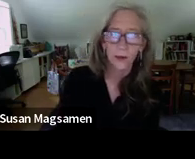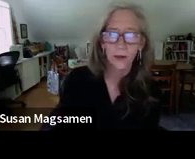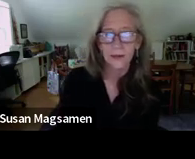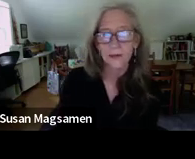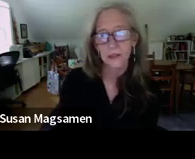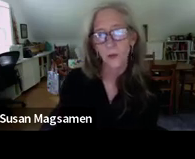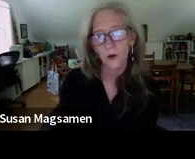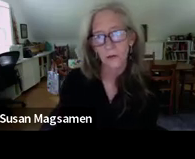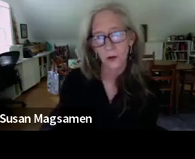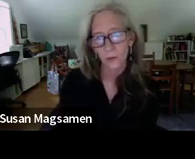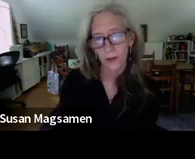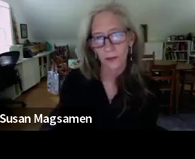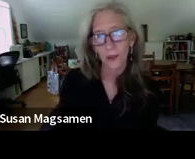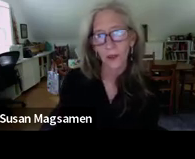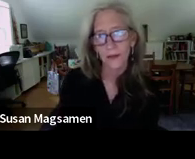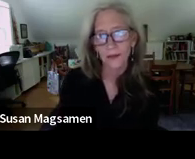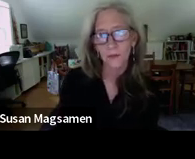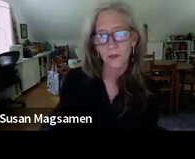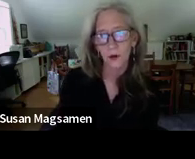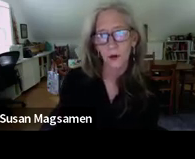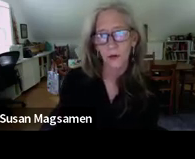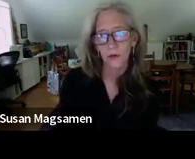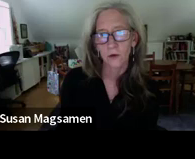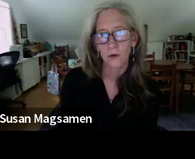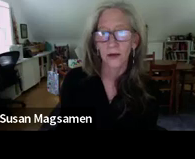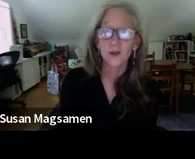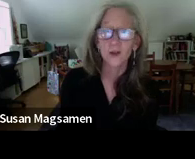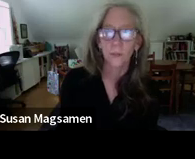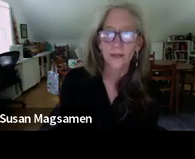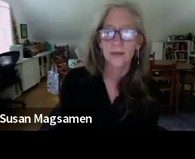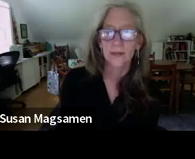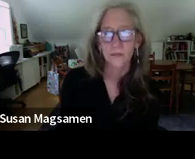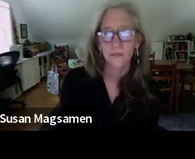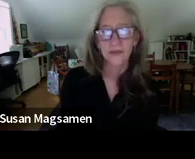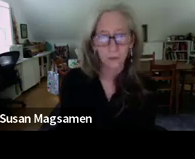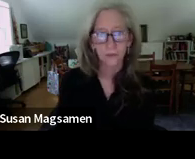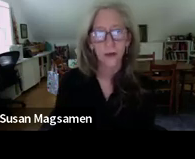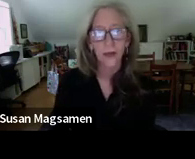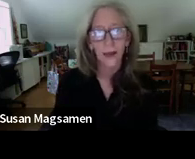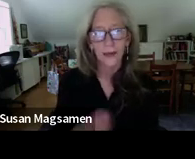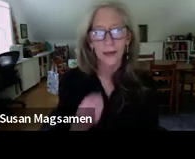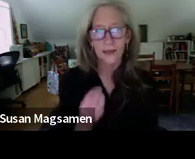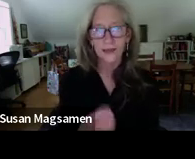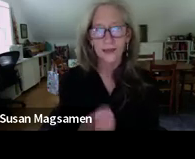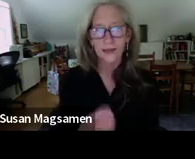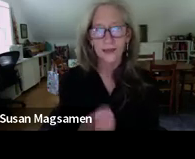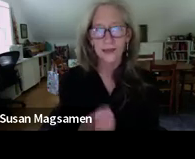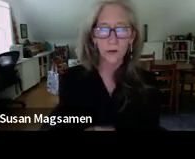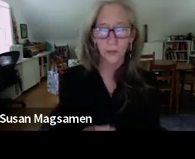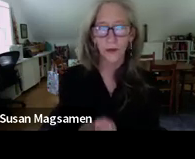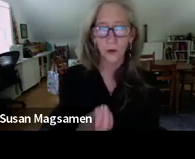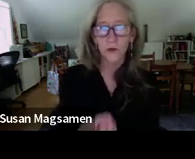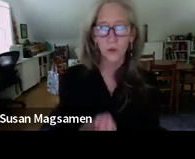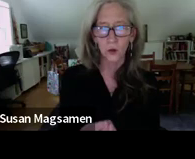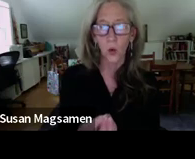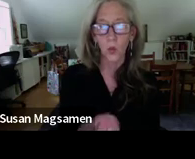default mode network is this part of our brain that is sometimes called the neurological basis of self. And it's this part of